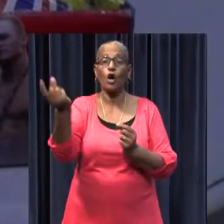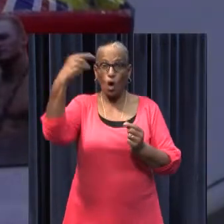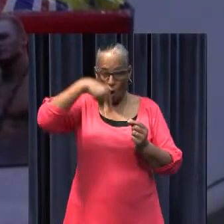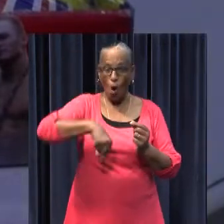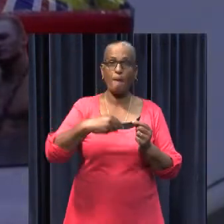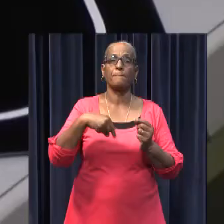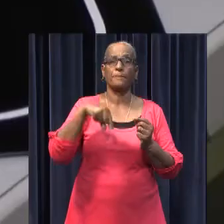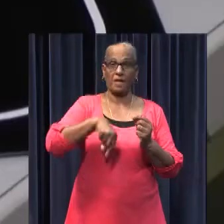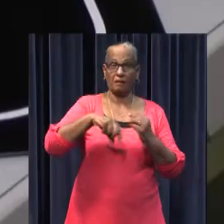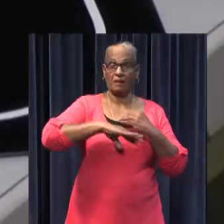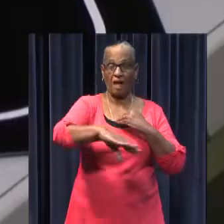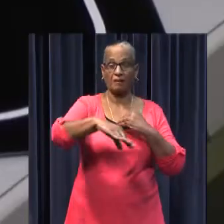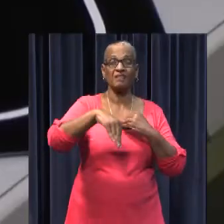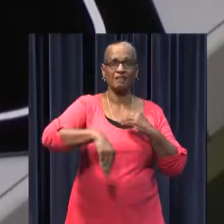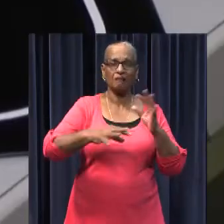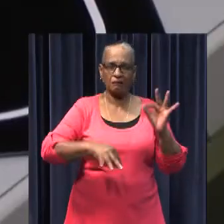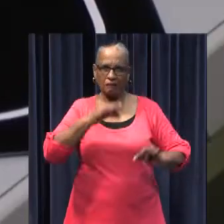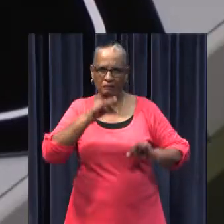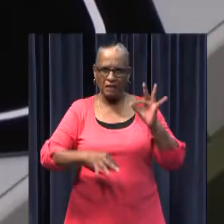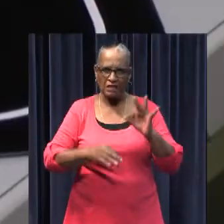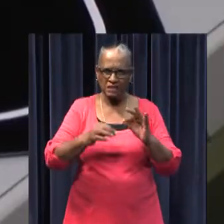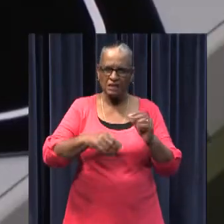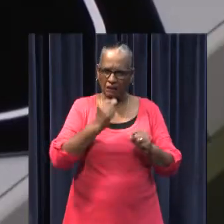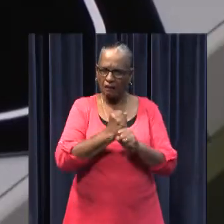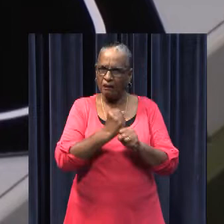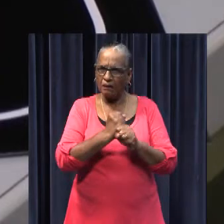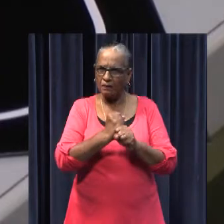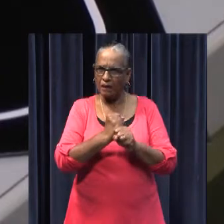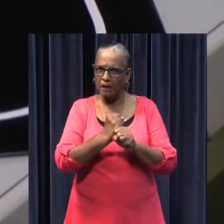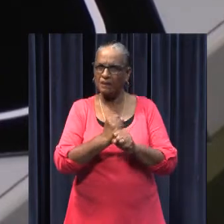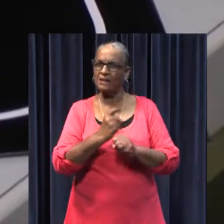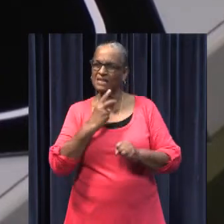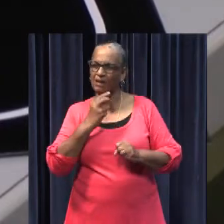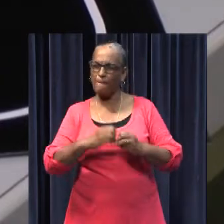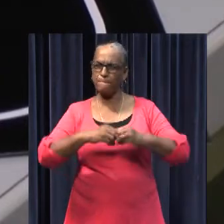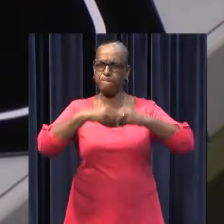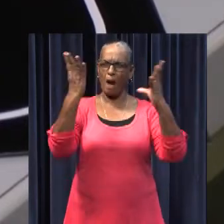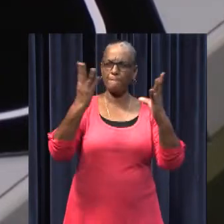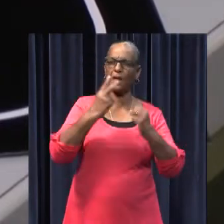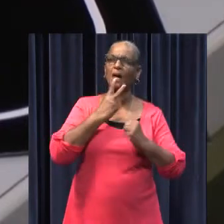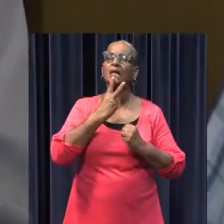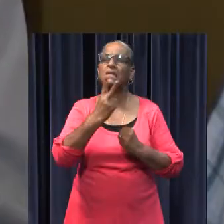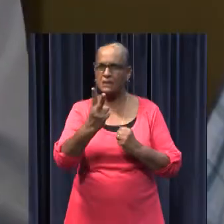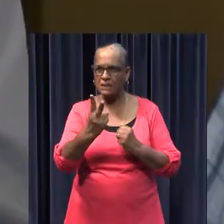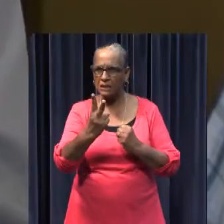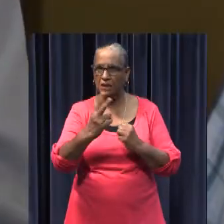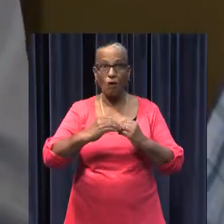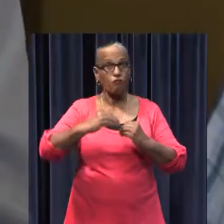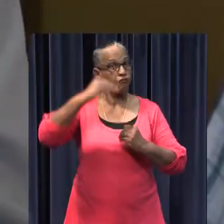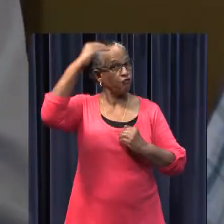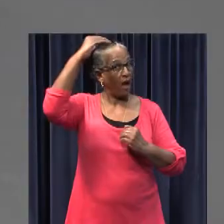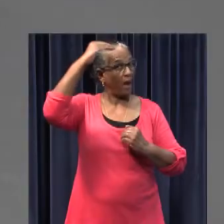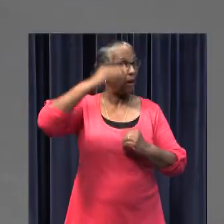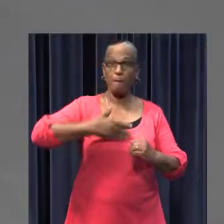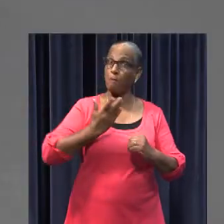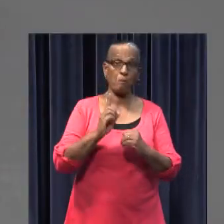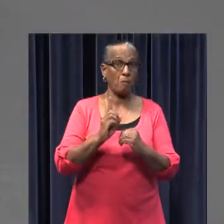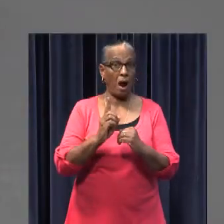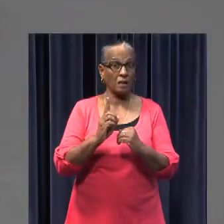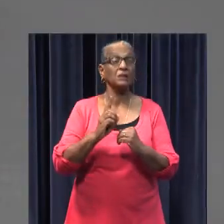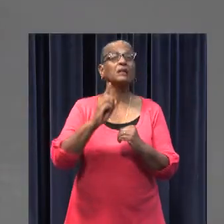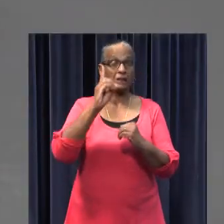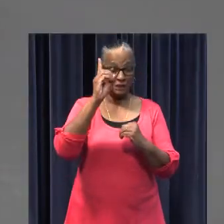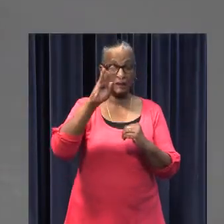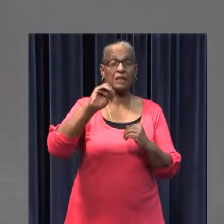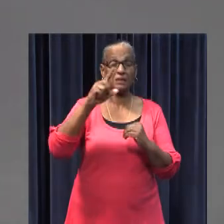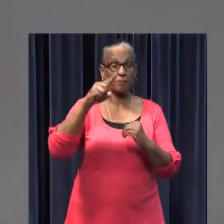that enter the country. From tests that have been carried out, there are firecrackers that are far above the